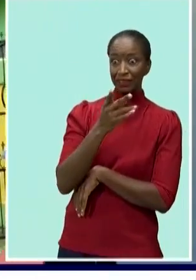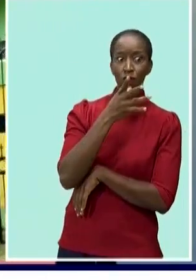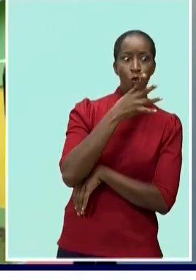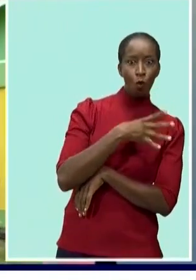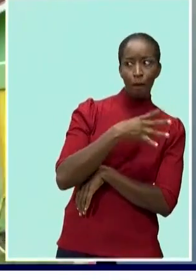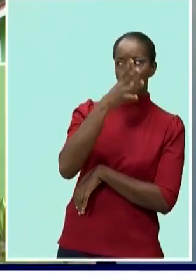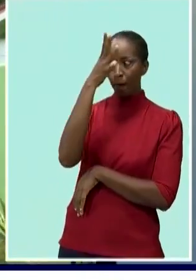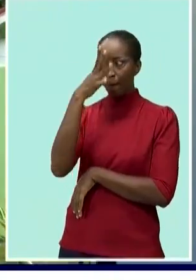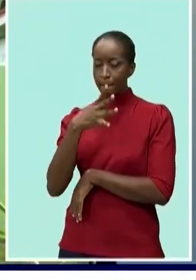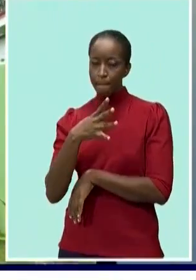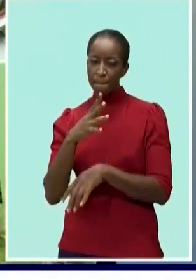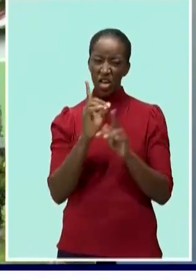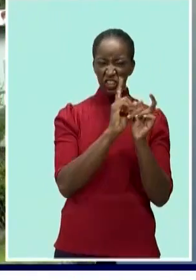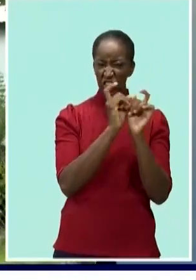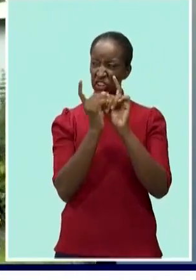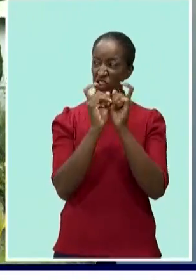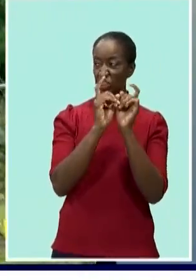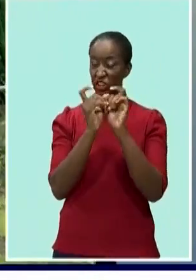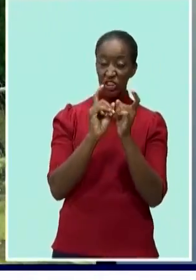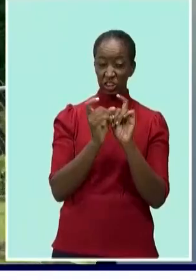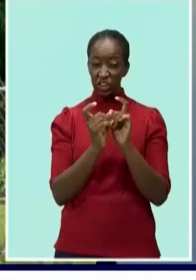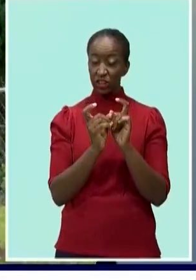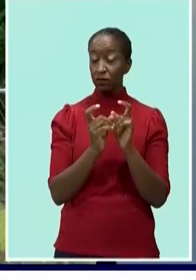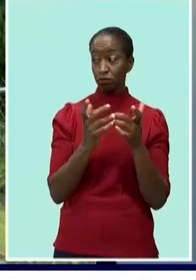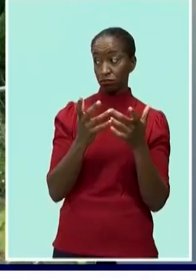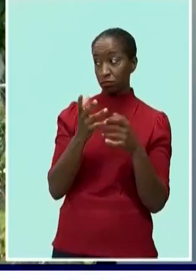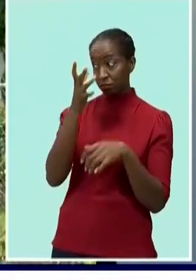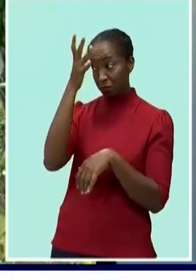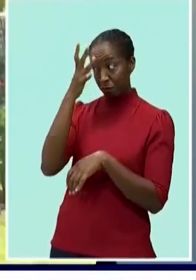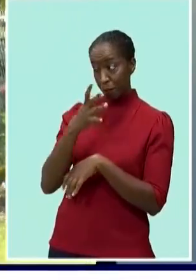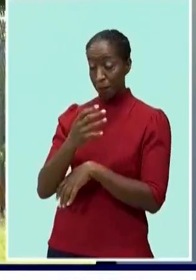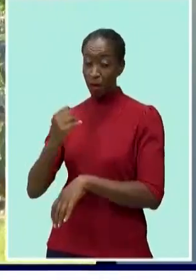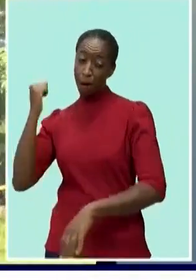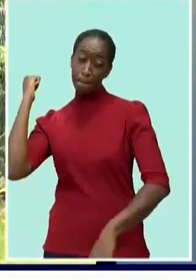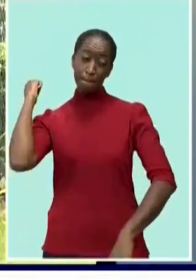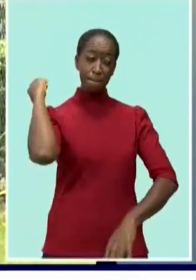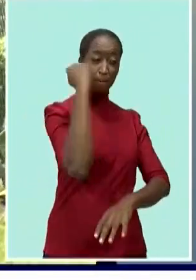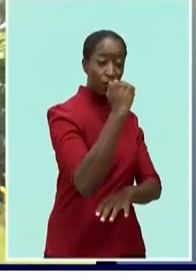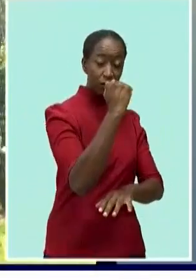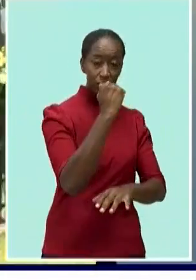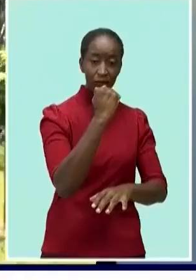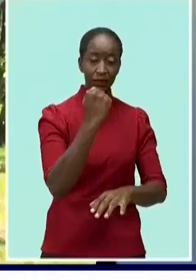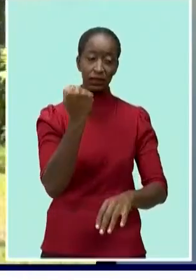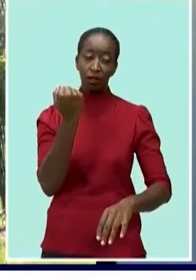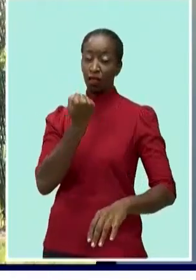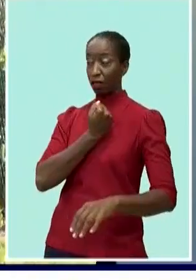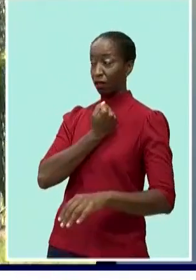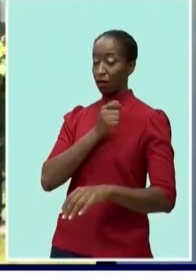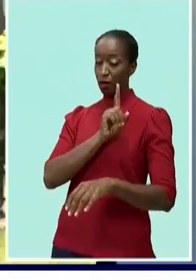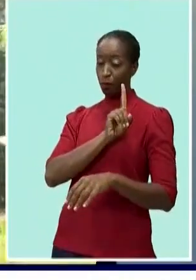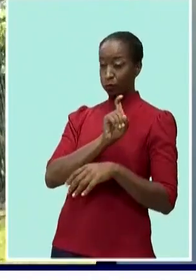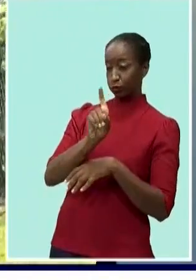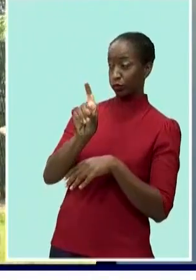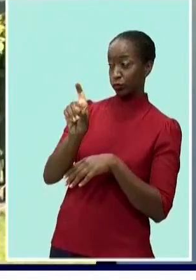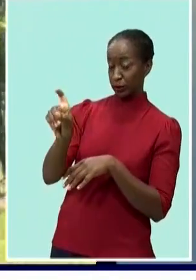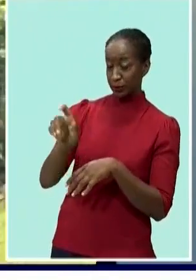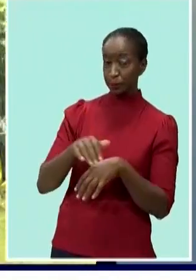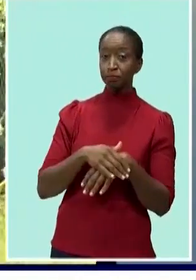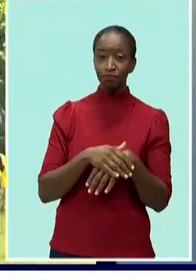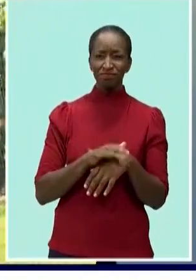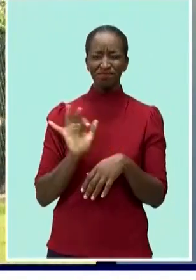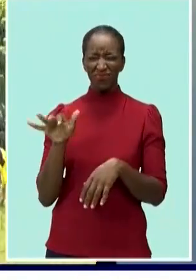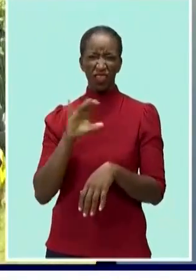an altercation between a woman and a man. He said he saw him stab her and run away. Well, as you know, the Borded Hall station is just